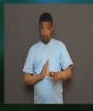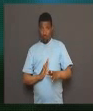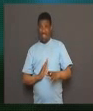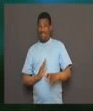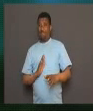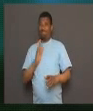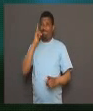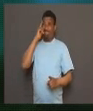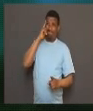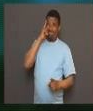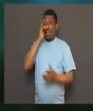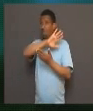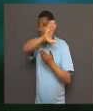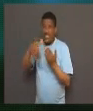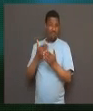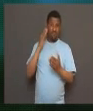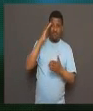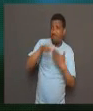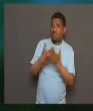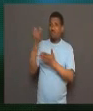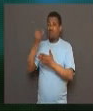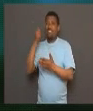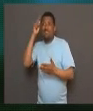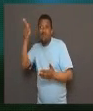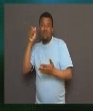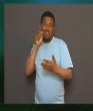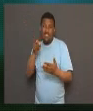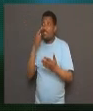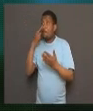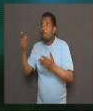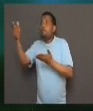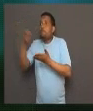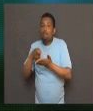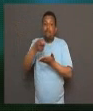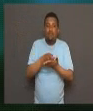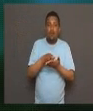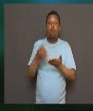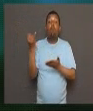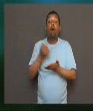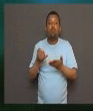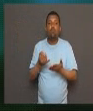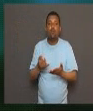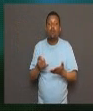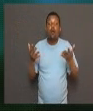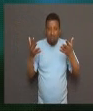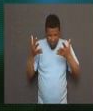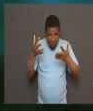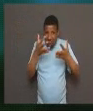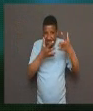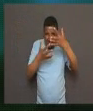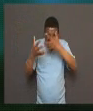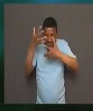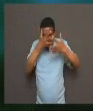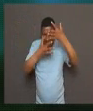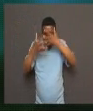to draw everything he or she sees, the map will become cluttered,